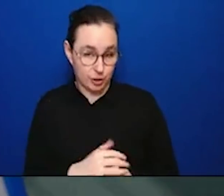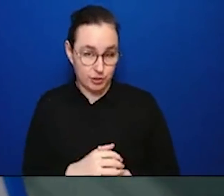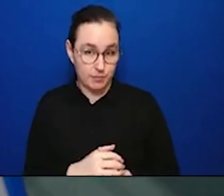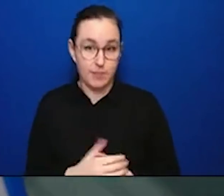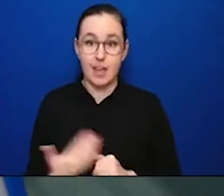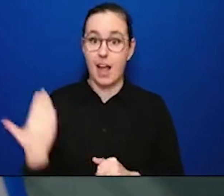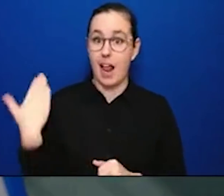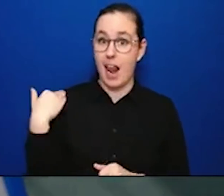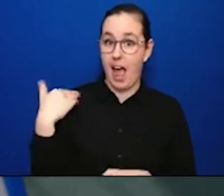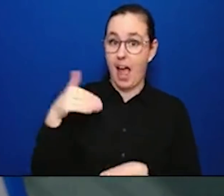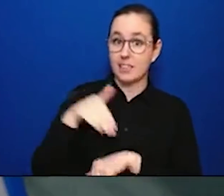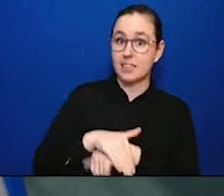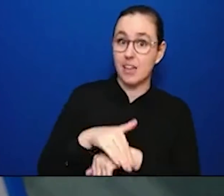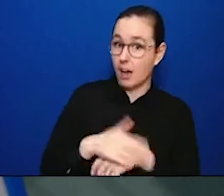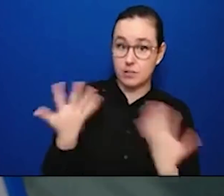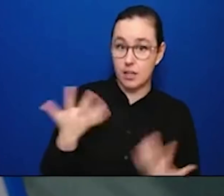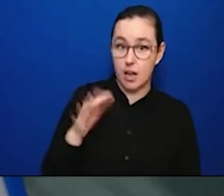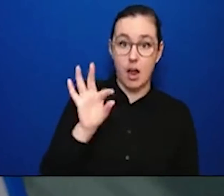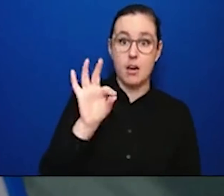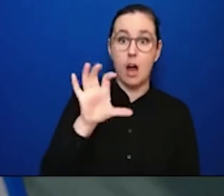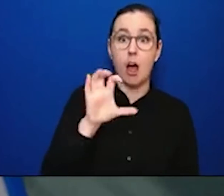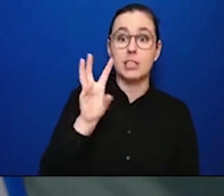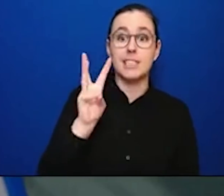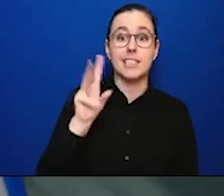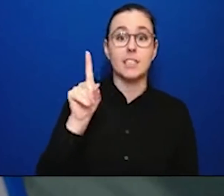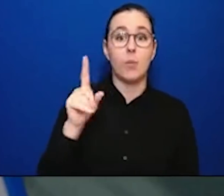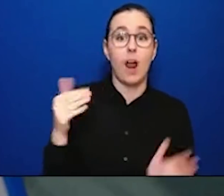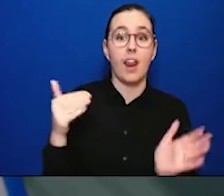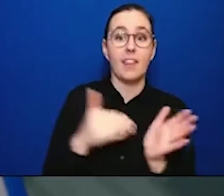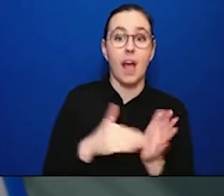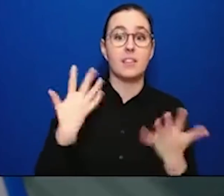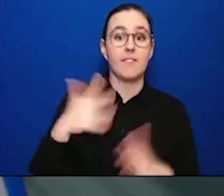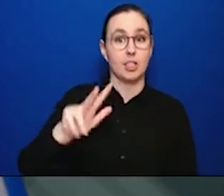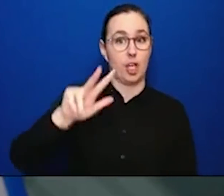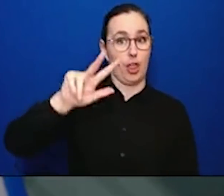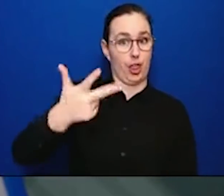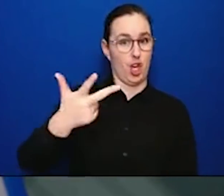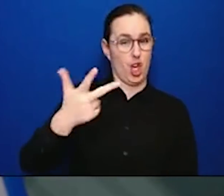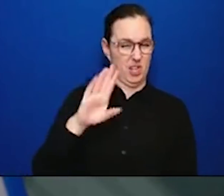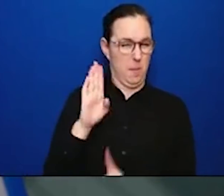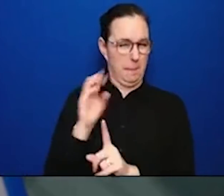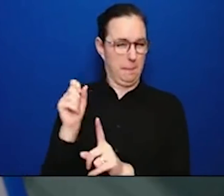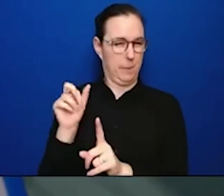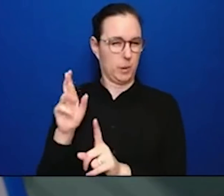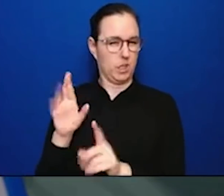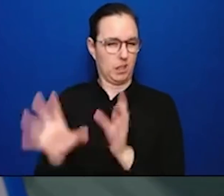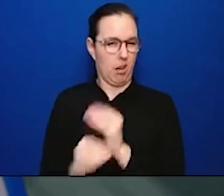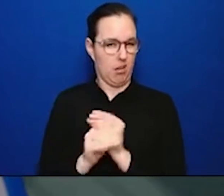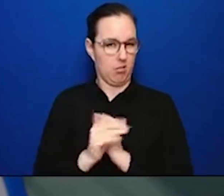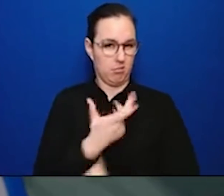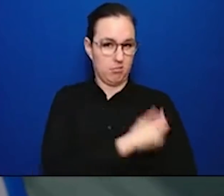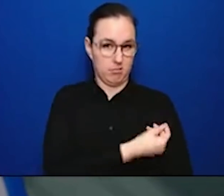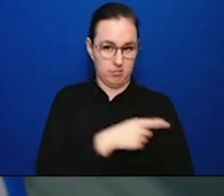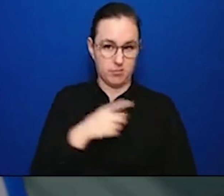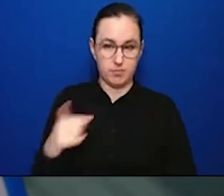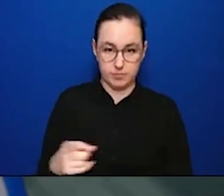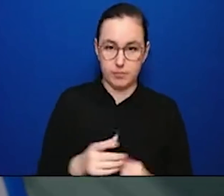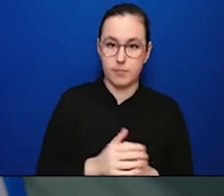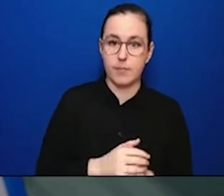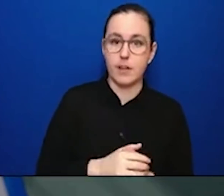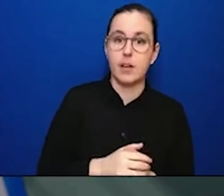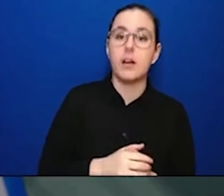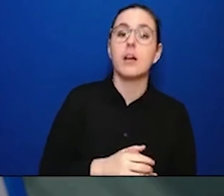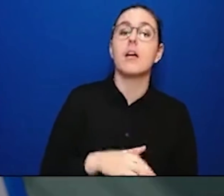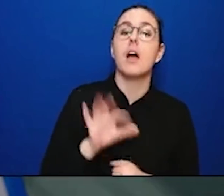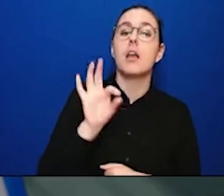961,014 have received their third or booster dose. That's in the over 12 population. 92% of all those